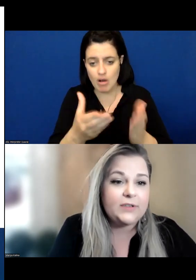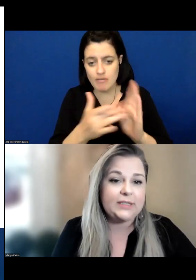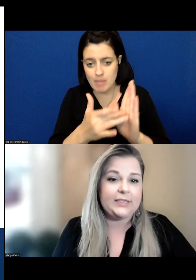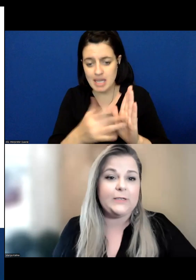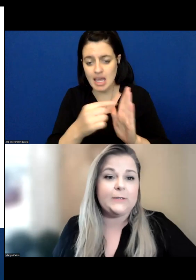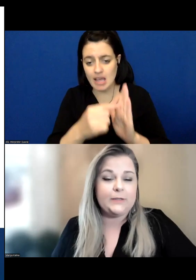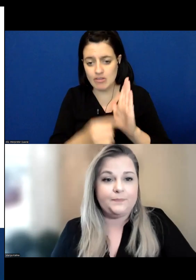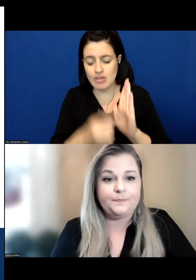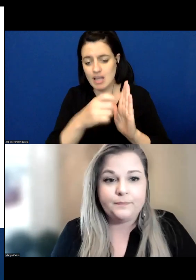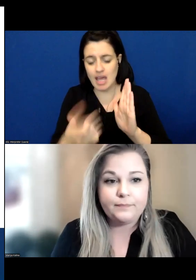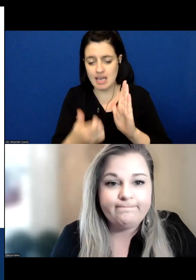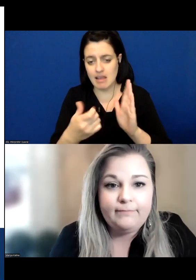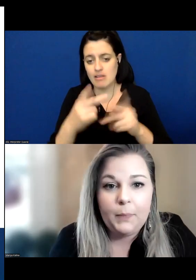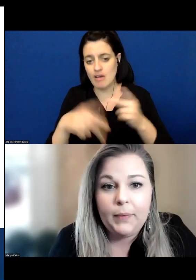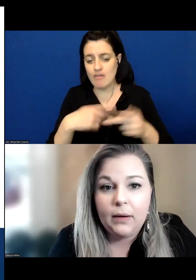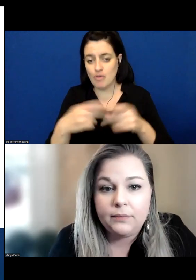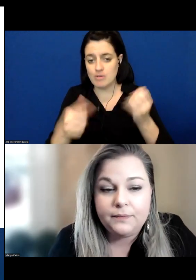forms of assistance?